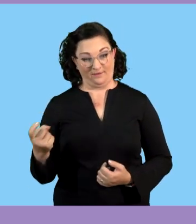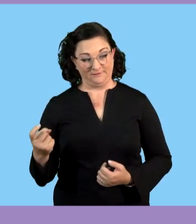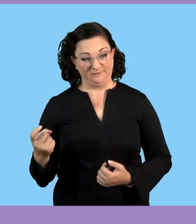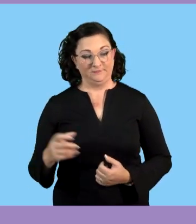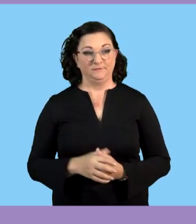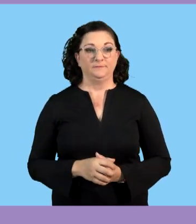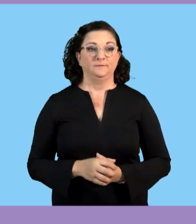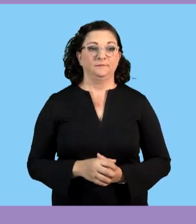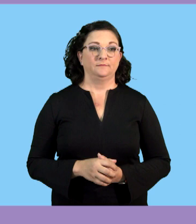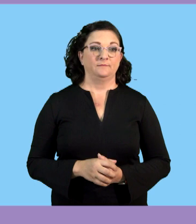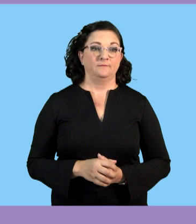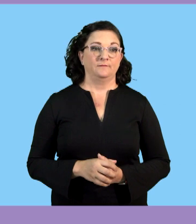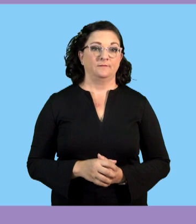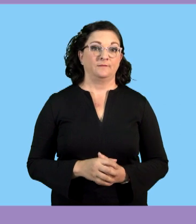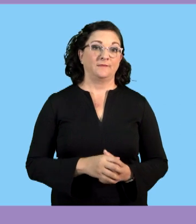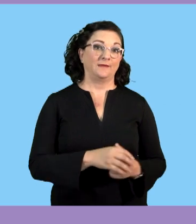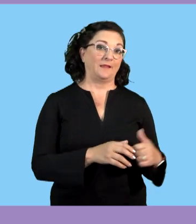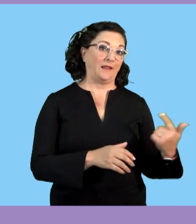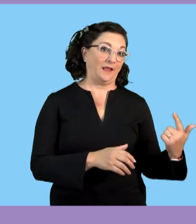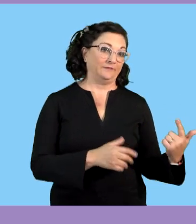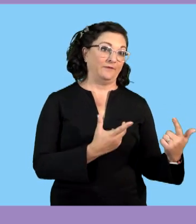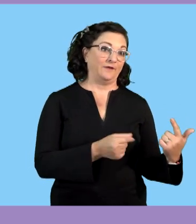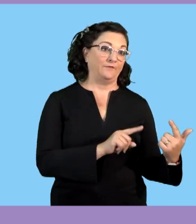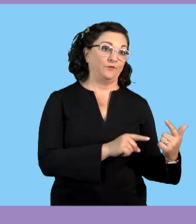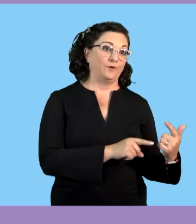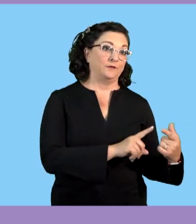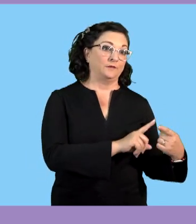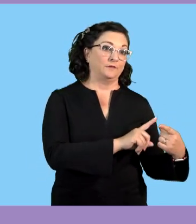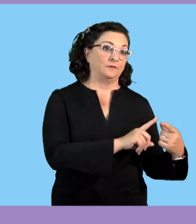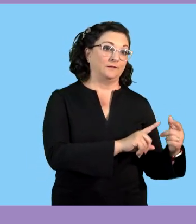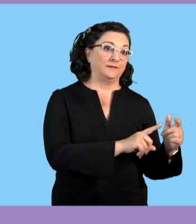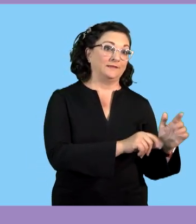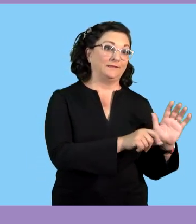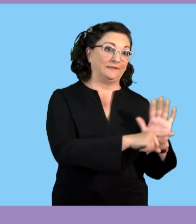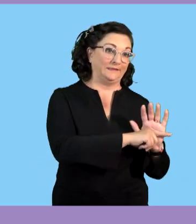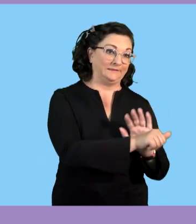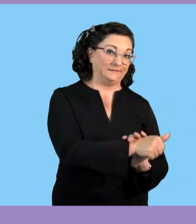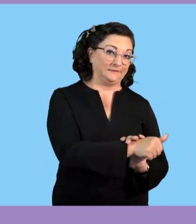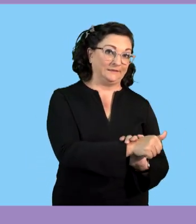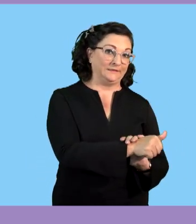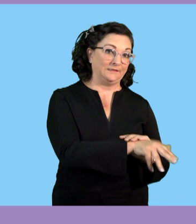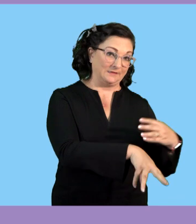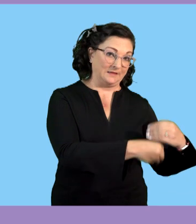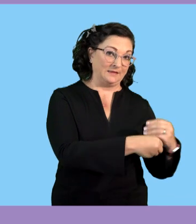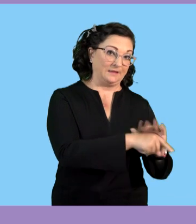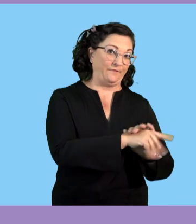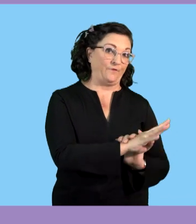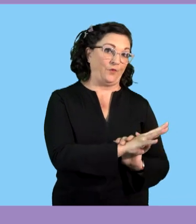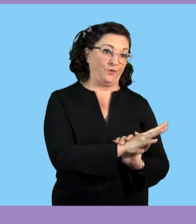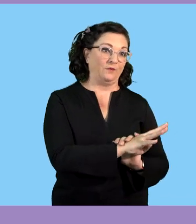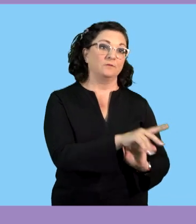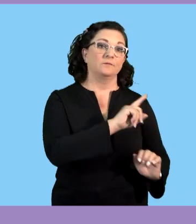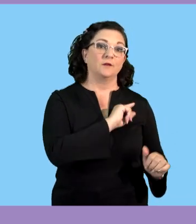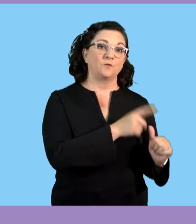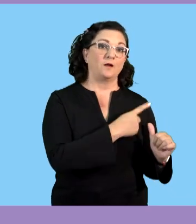on the left-hand side, I have a negative 6 plus a negative 4, and that will give us a